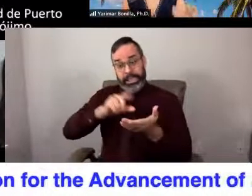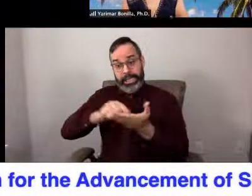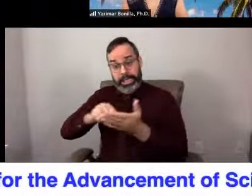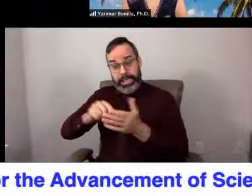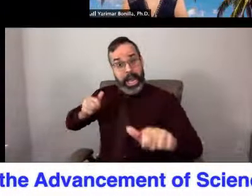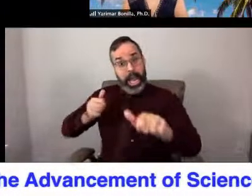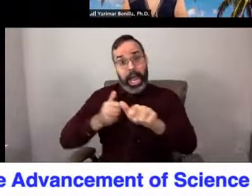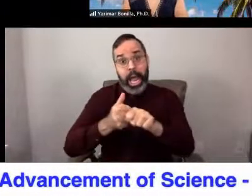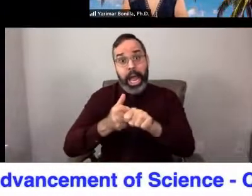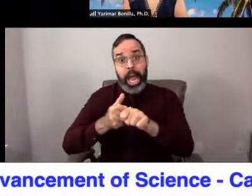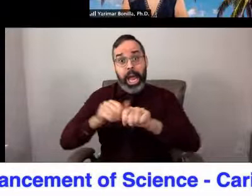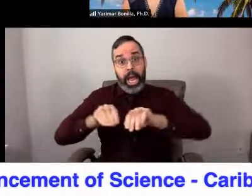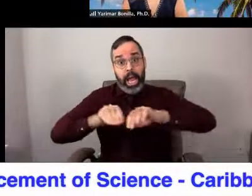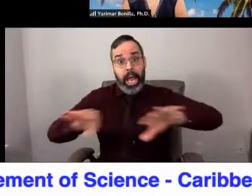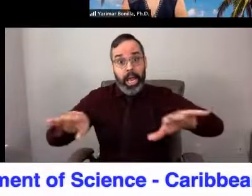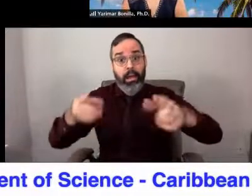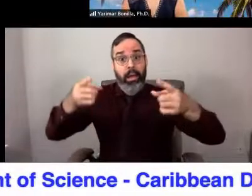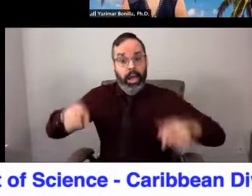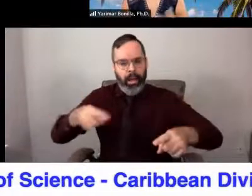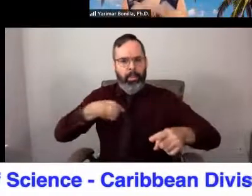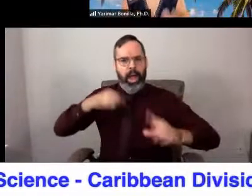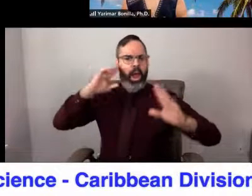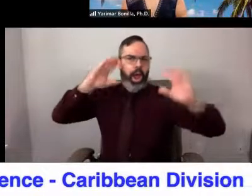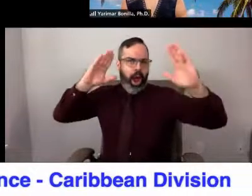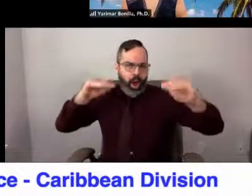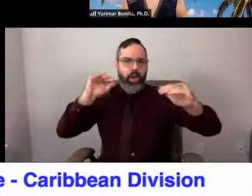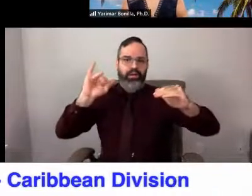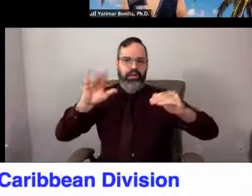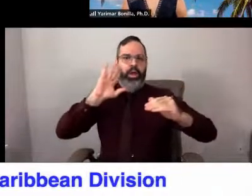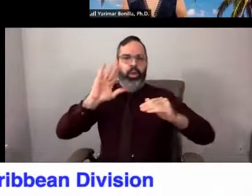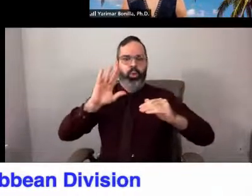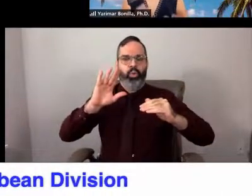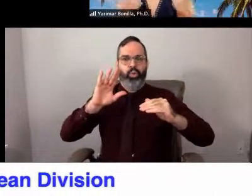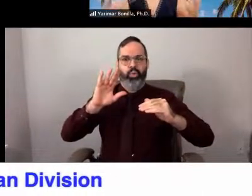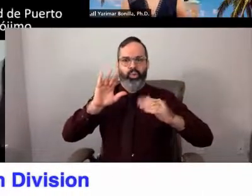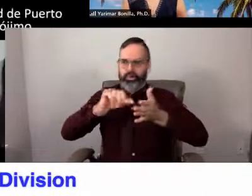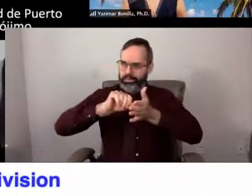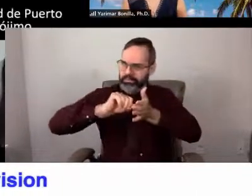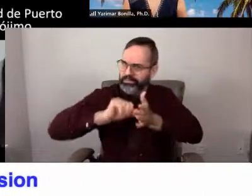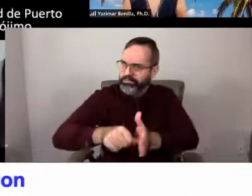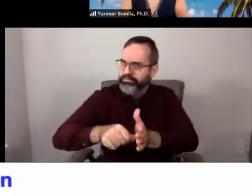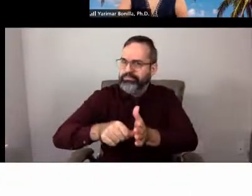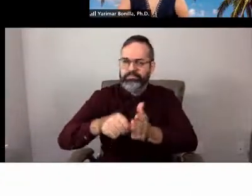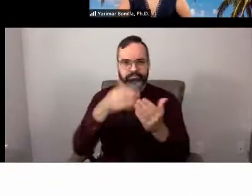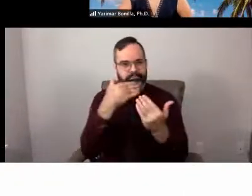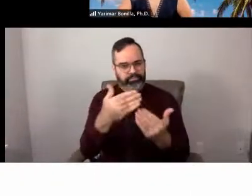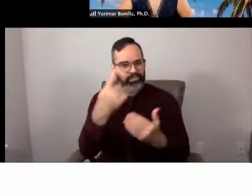up, that will be one of the things that we are emphasizing and thinking through.